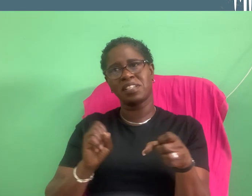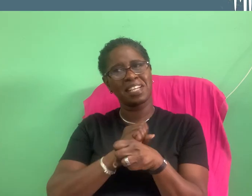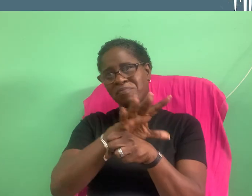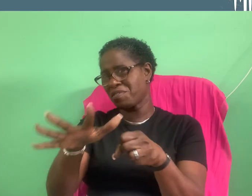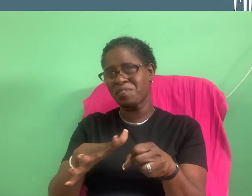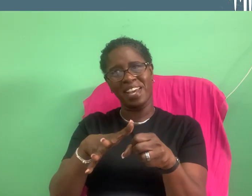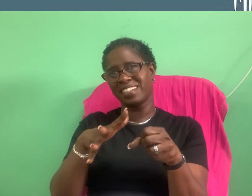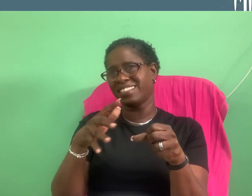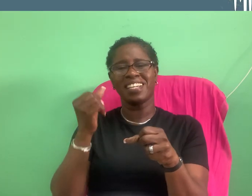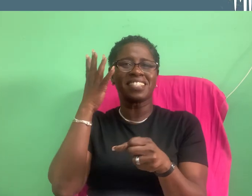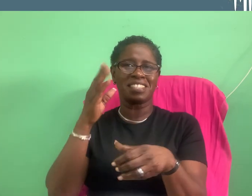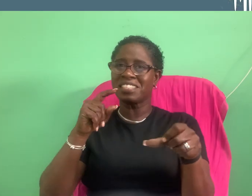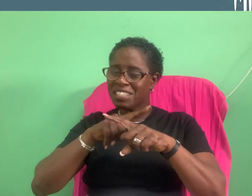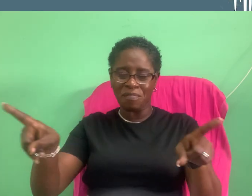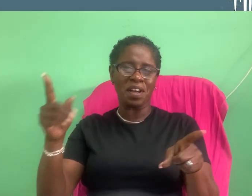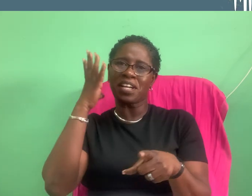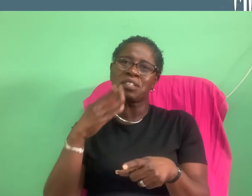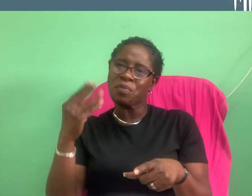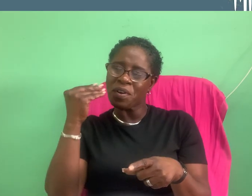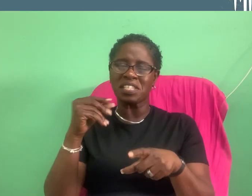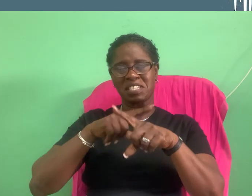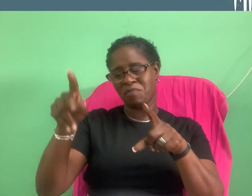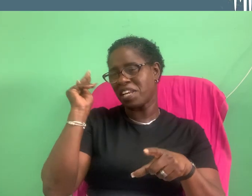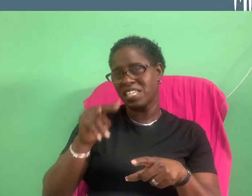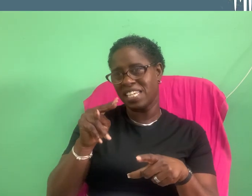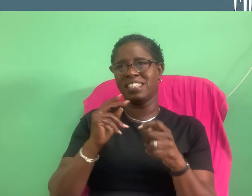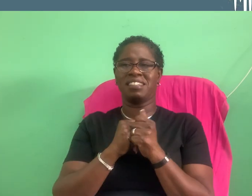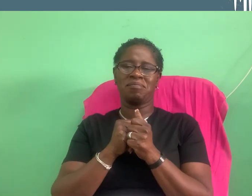differently and have very different needs and experiences.